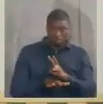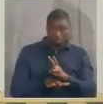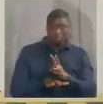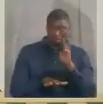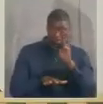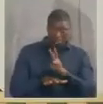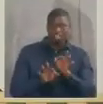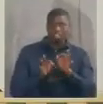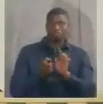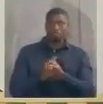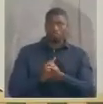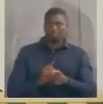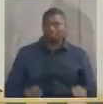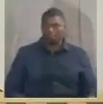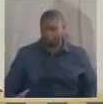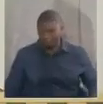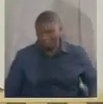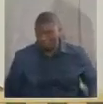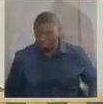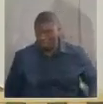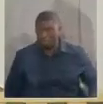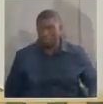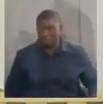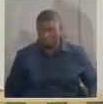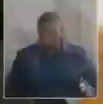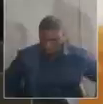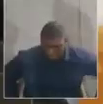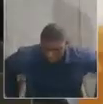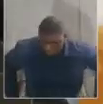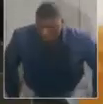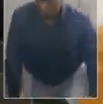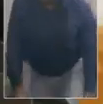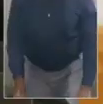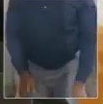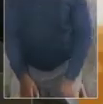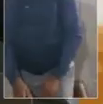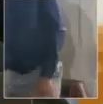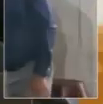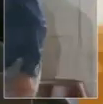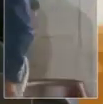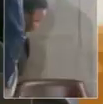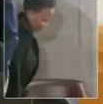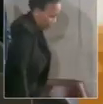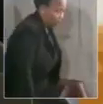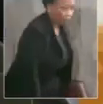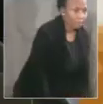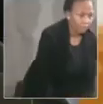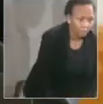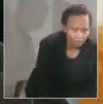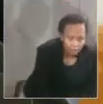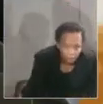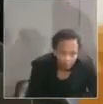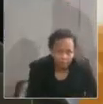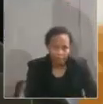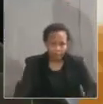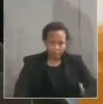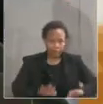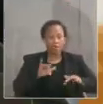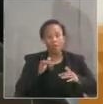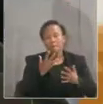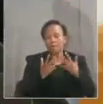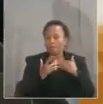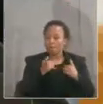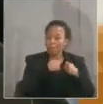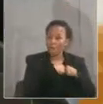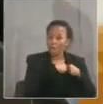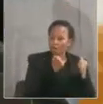see where I'm referring? Yes. Yes. Are you able, without disclosing anything that you shouldn't be disclosing,